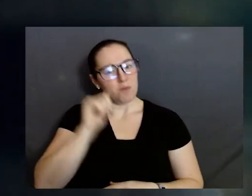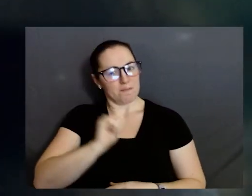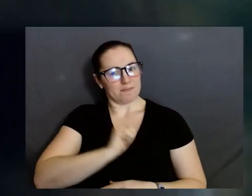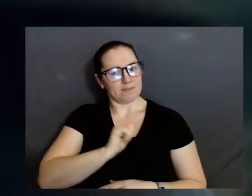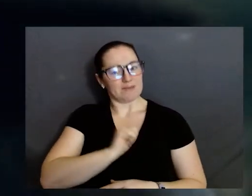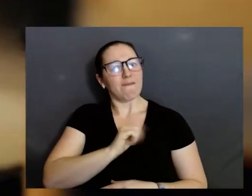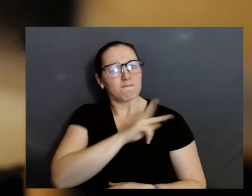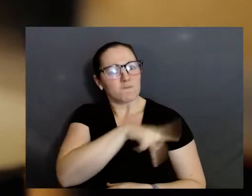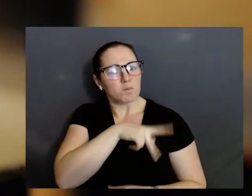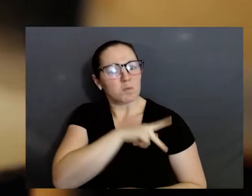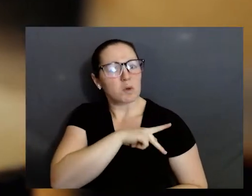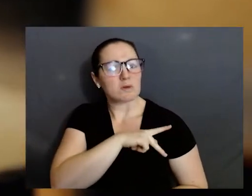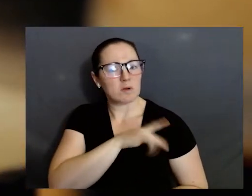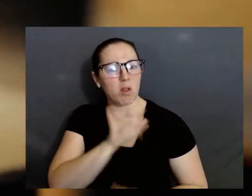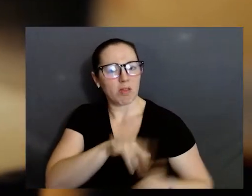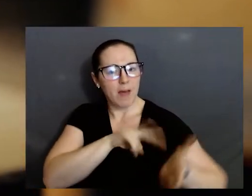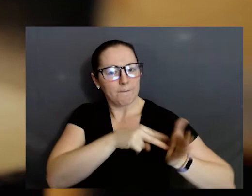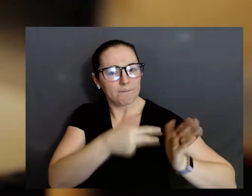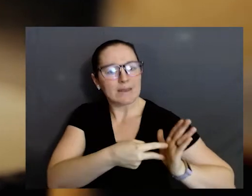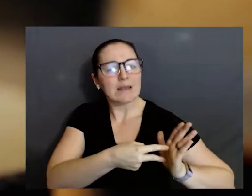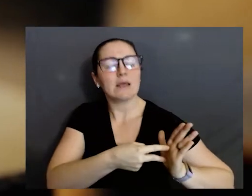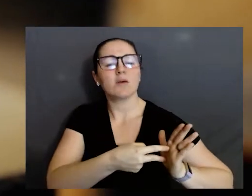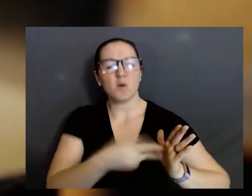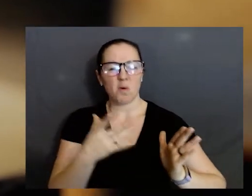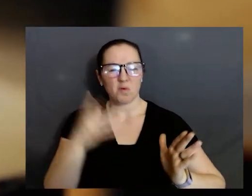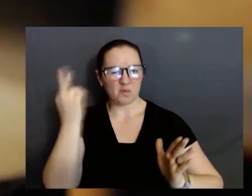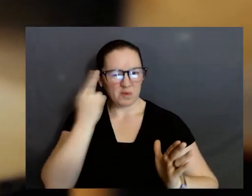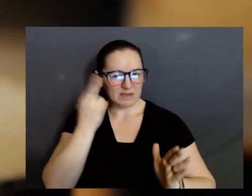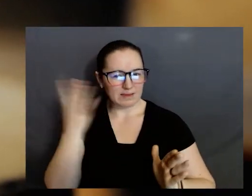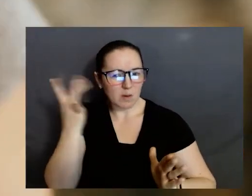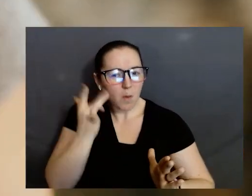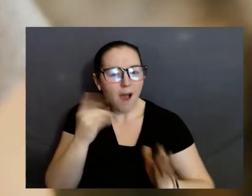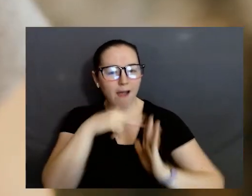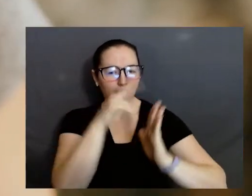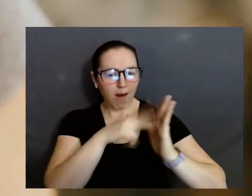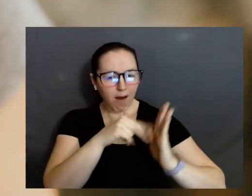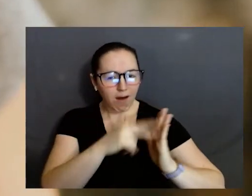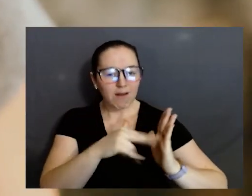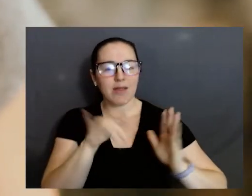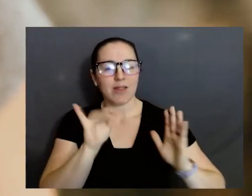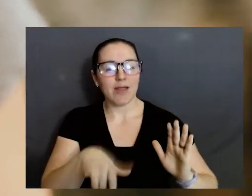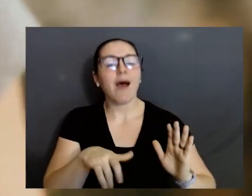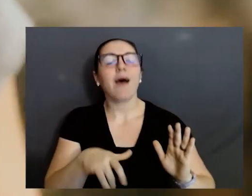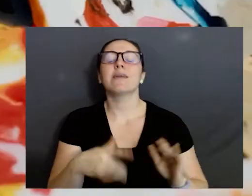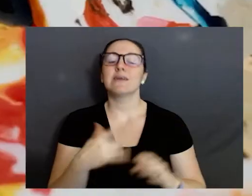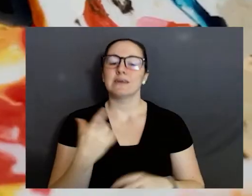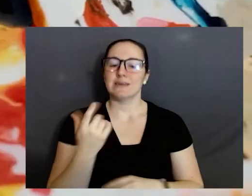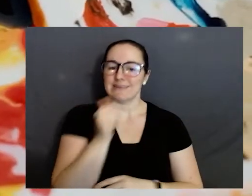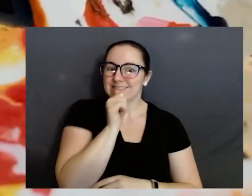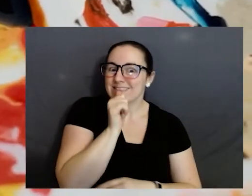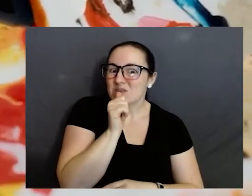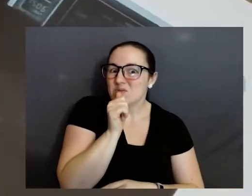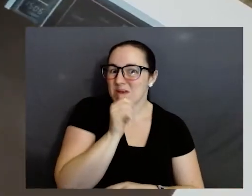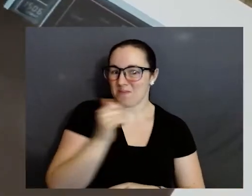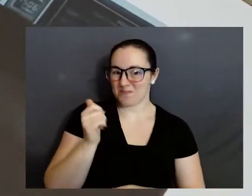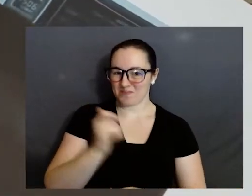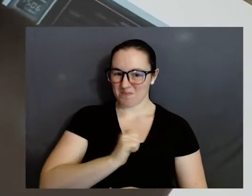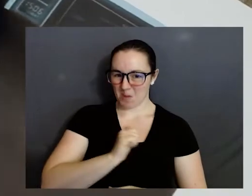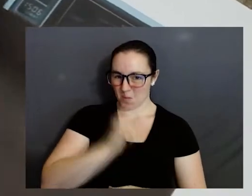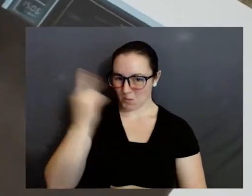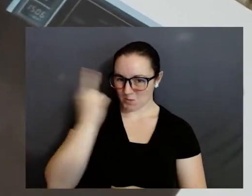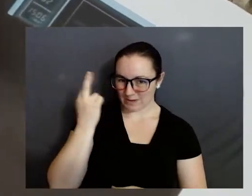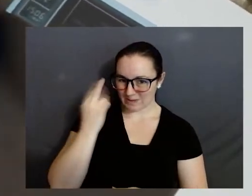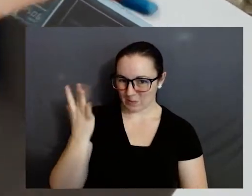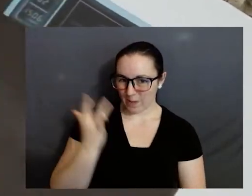It's almost like a personal thing to me, what it means or why you put it together. It's almost like you don't want to share it. It's your own